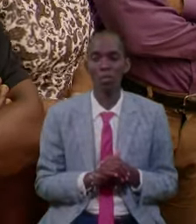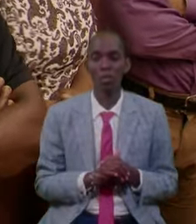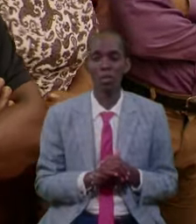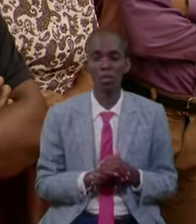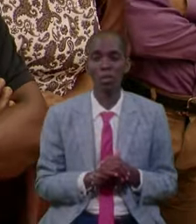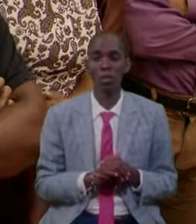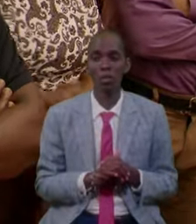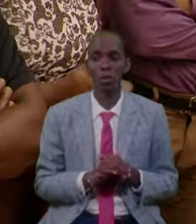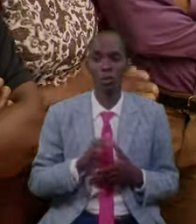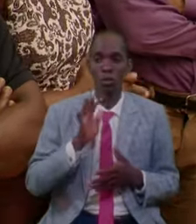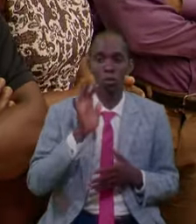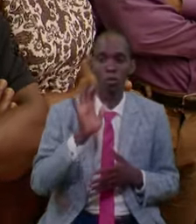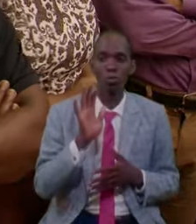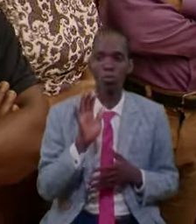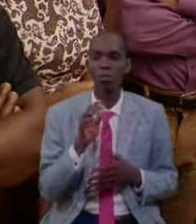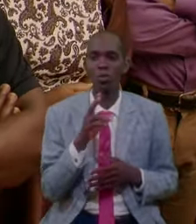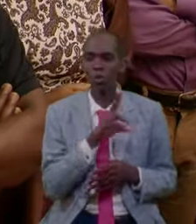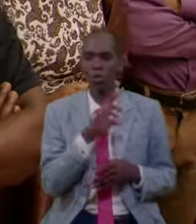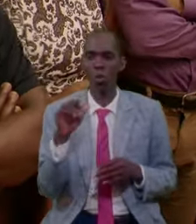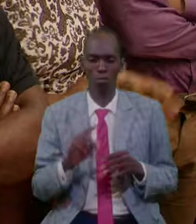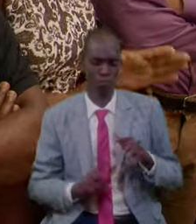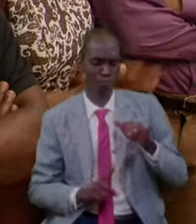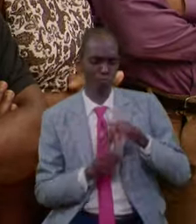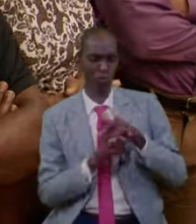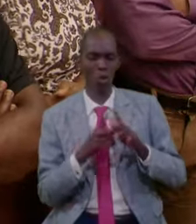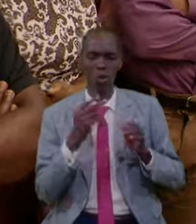no appearance of evil,